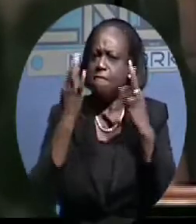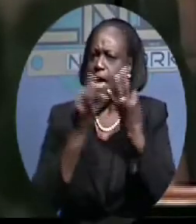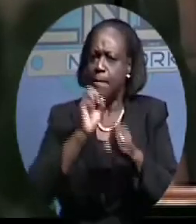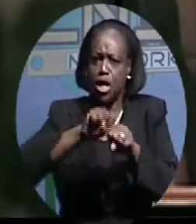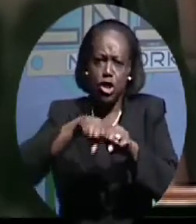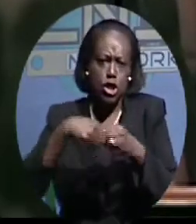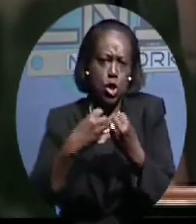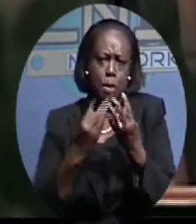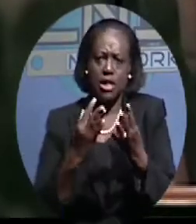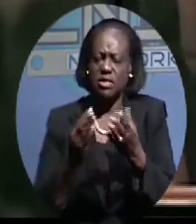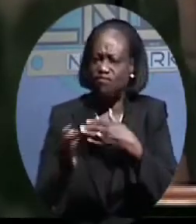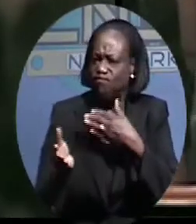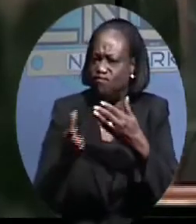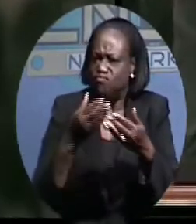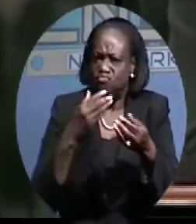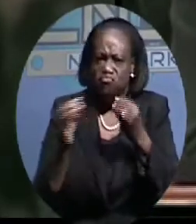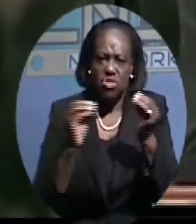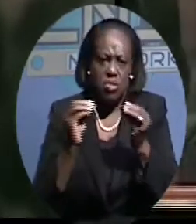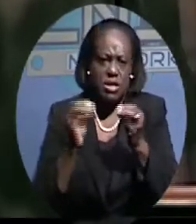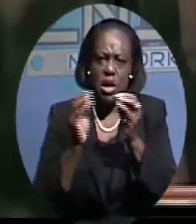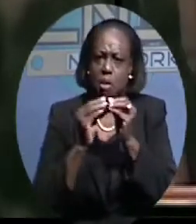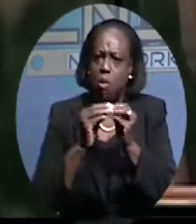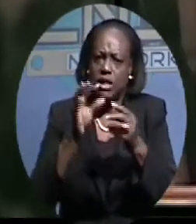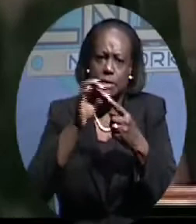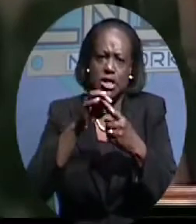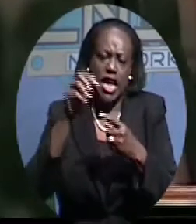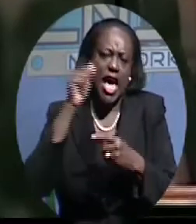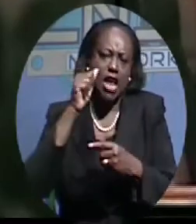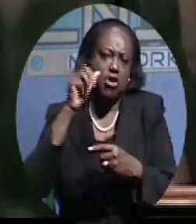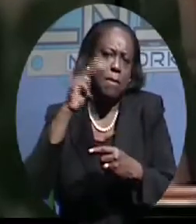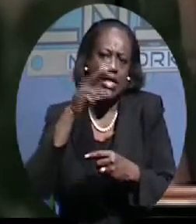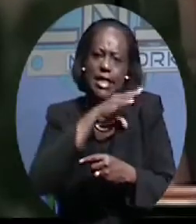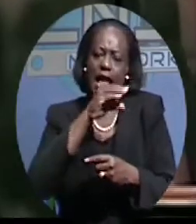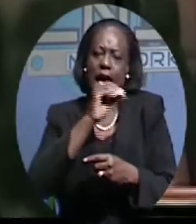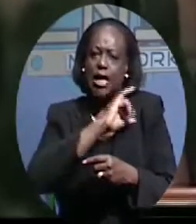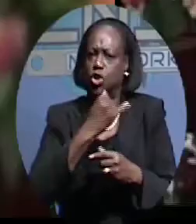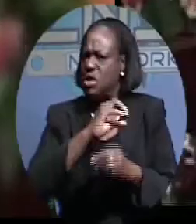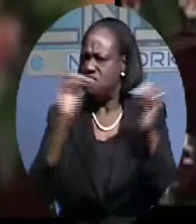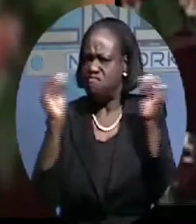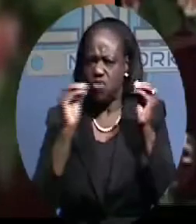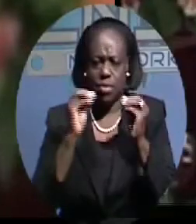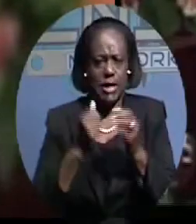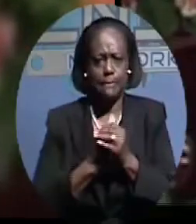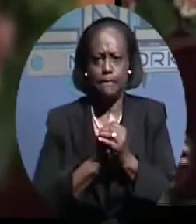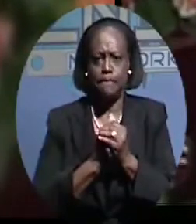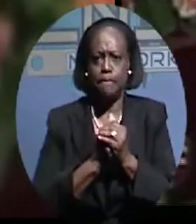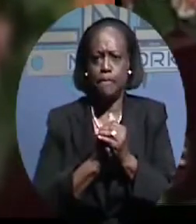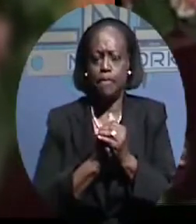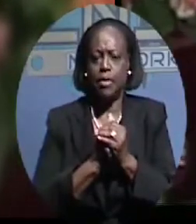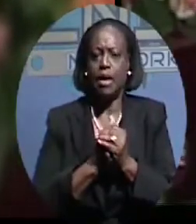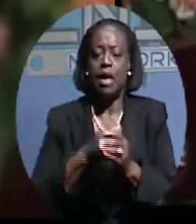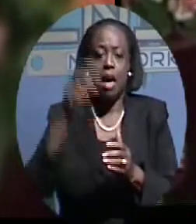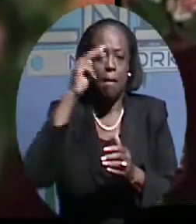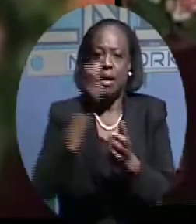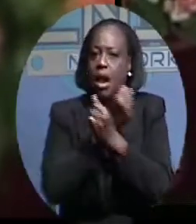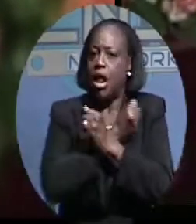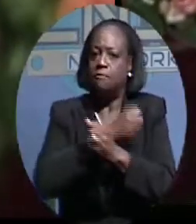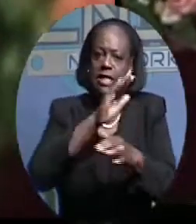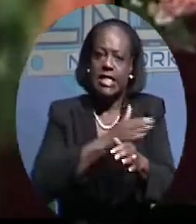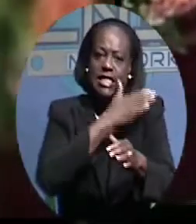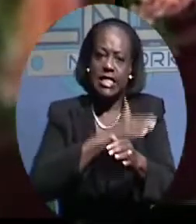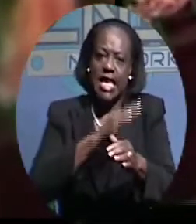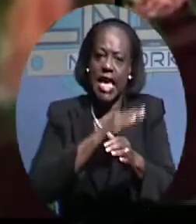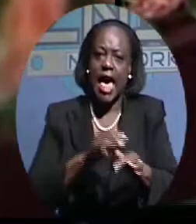much. No one was more special than Deidre, Melissa, and Jody. No one. Martin loved to sing and play the organ